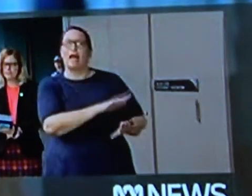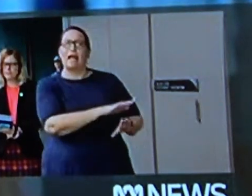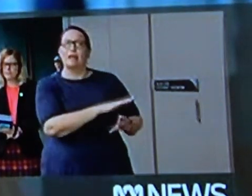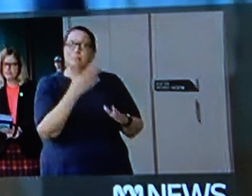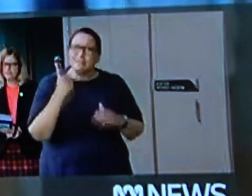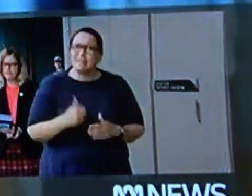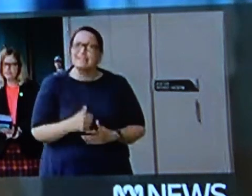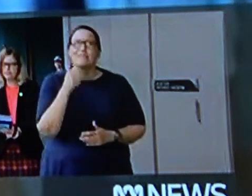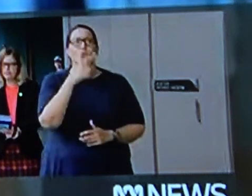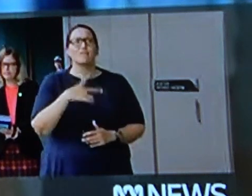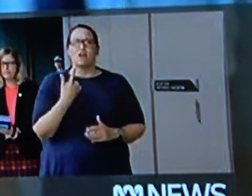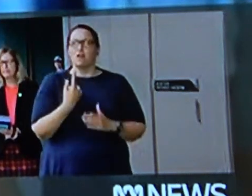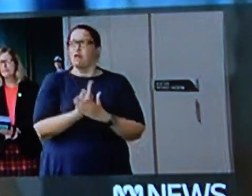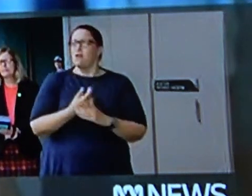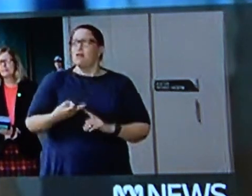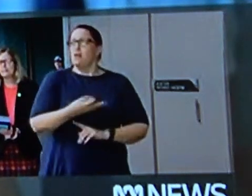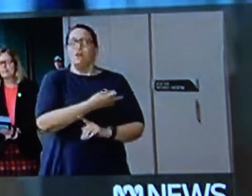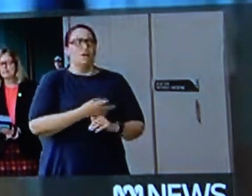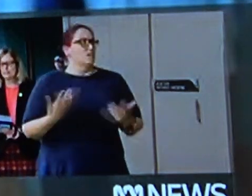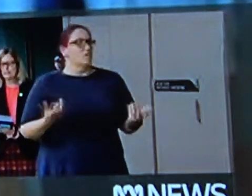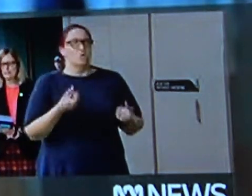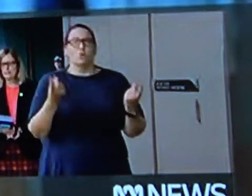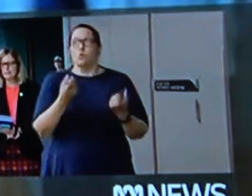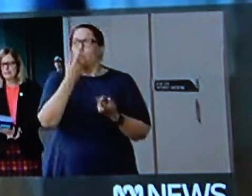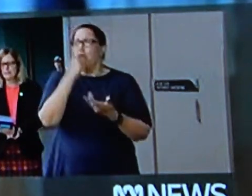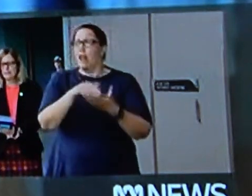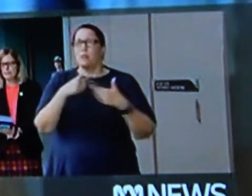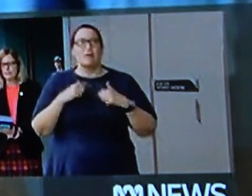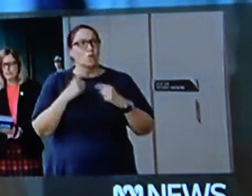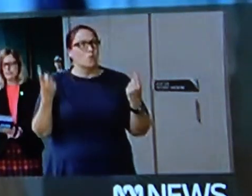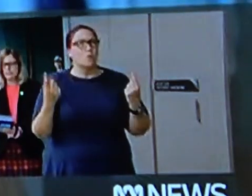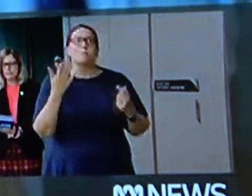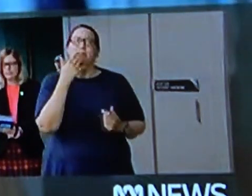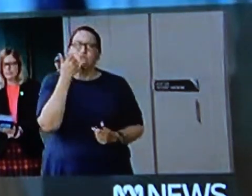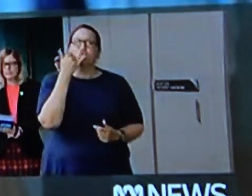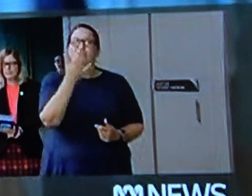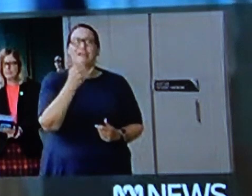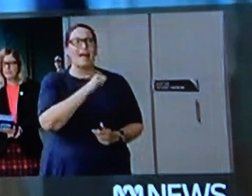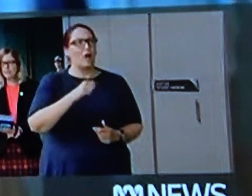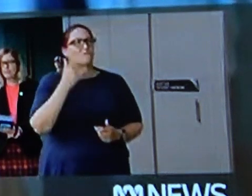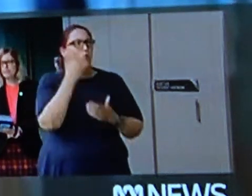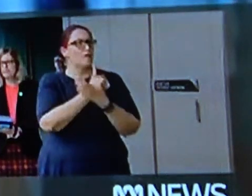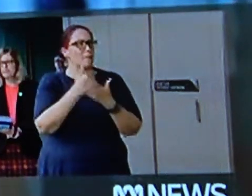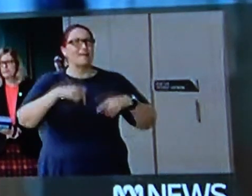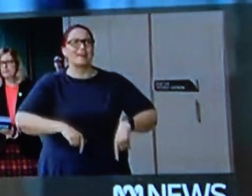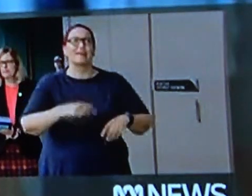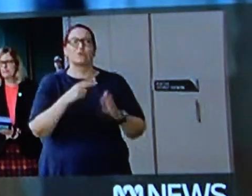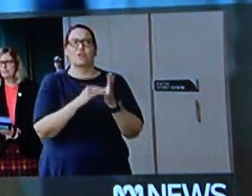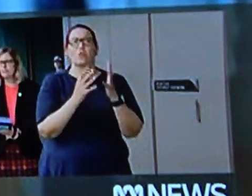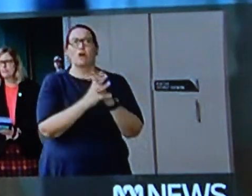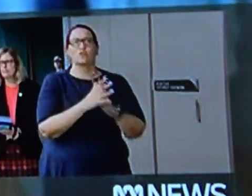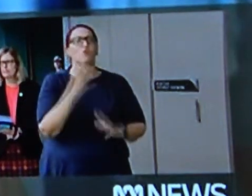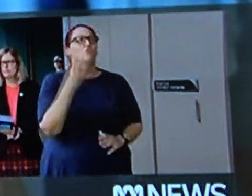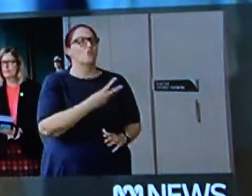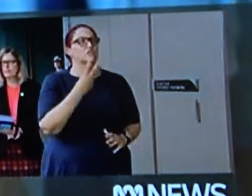feels isolated or needs things and doesn't have anybody to help them, please ring our 24-hour number in New South Wales, 13